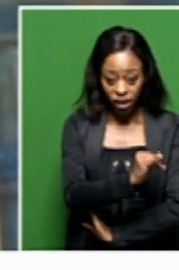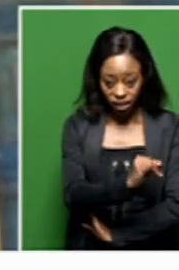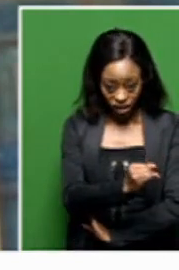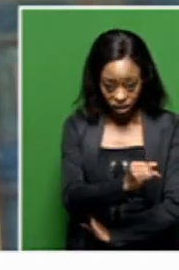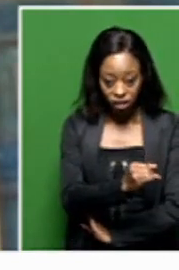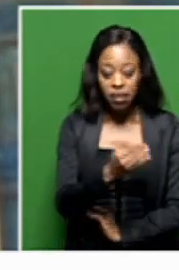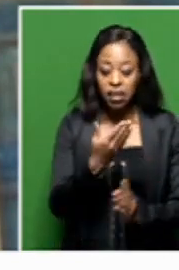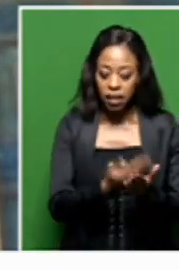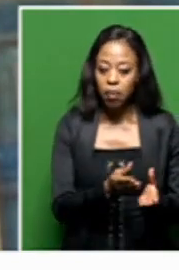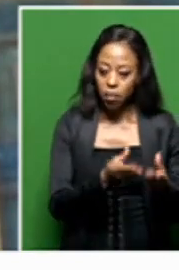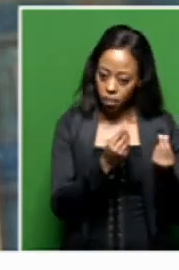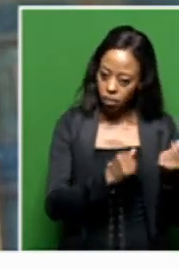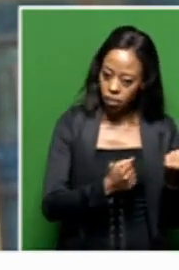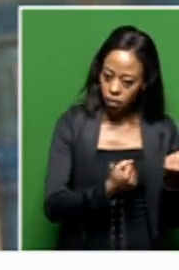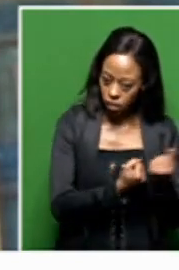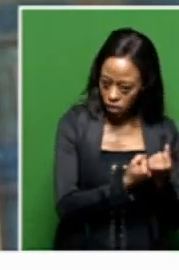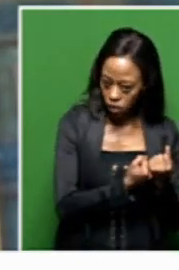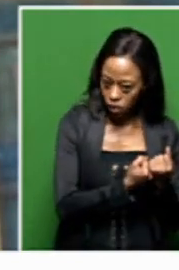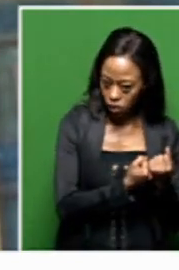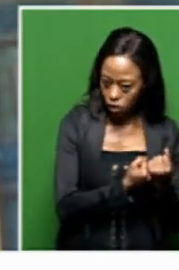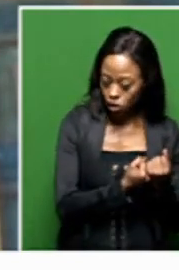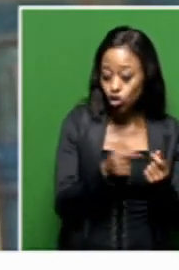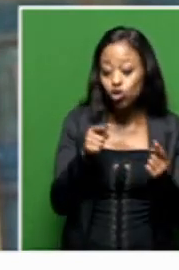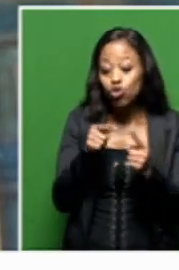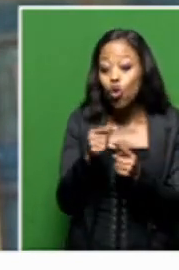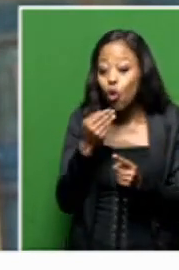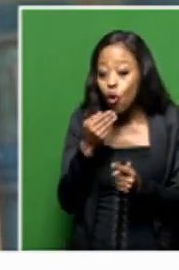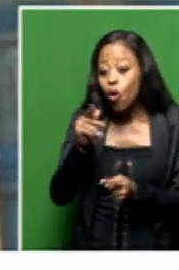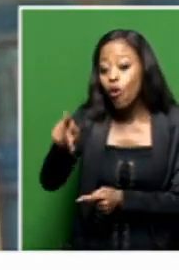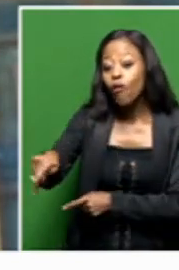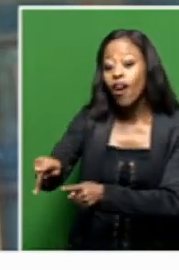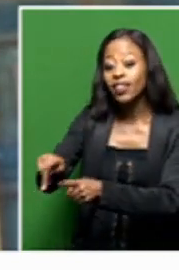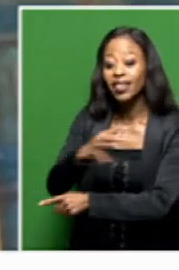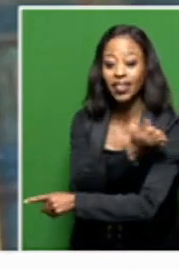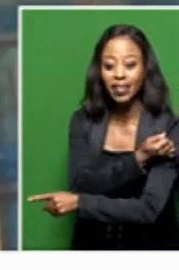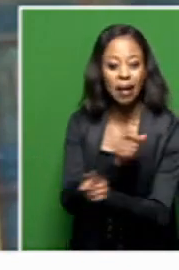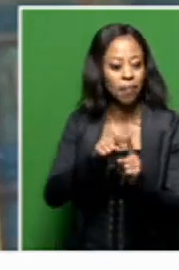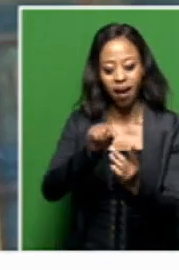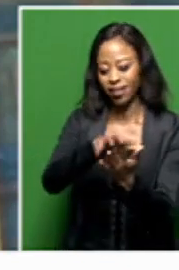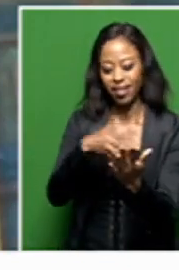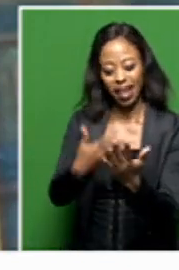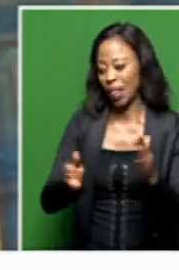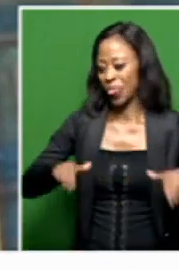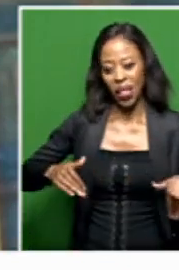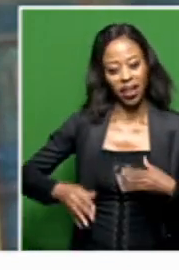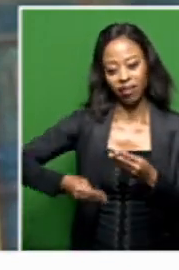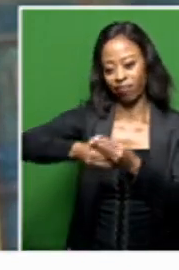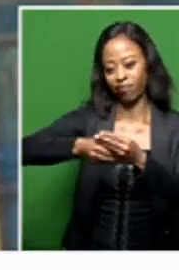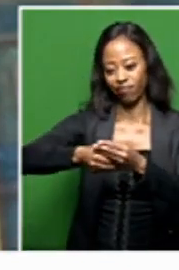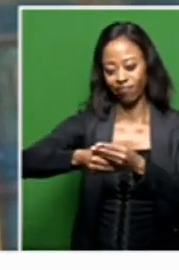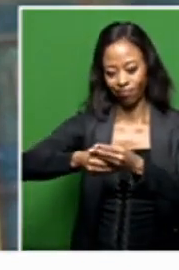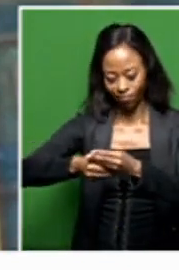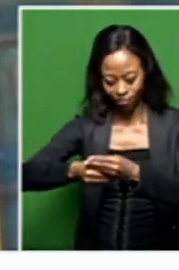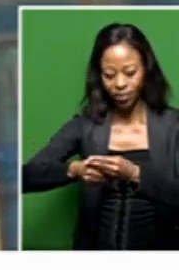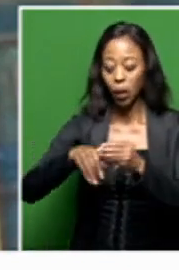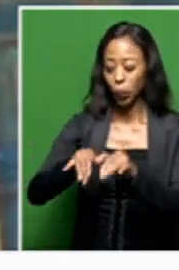Johnson to be given as a booster to a Pfizer vaccine. But we have not included that in the schedule in the department yet.